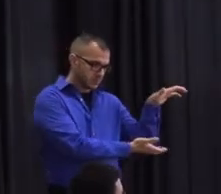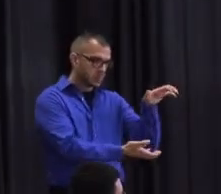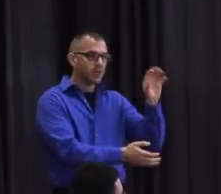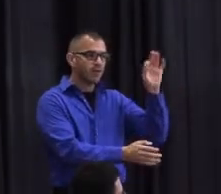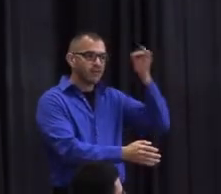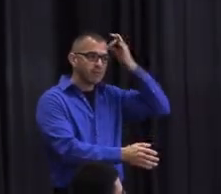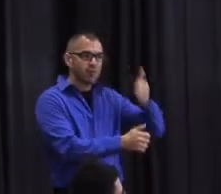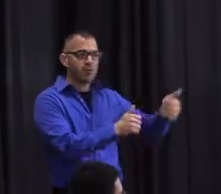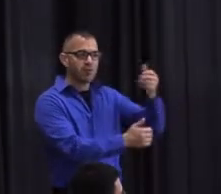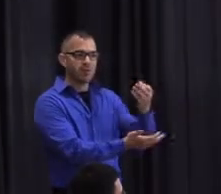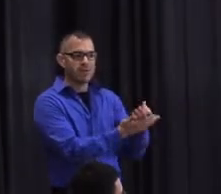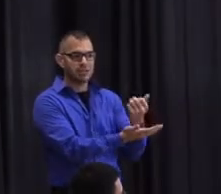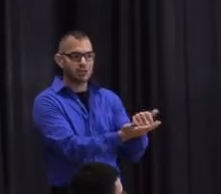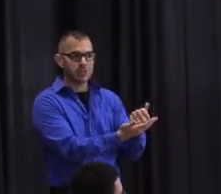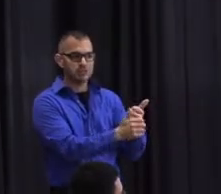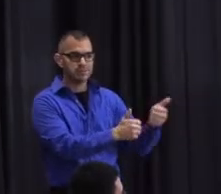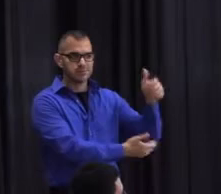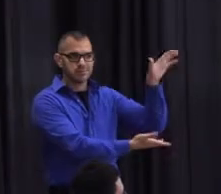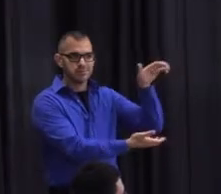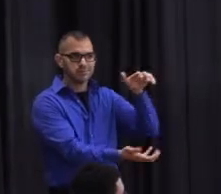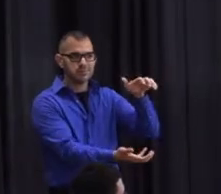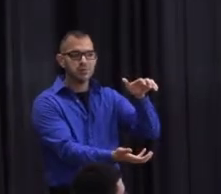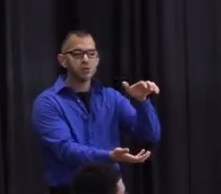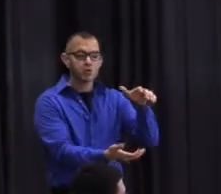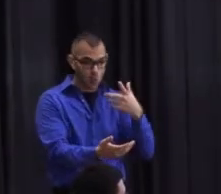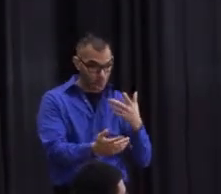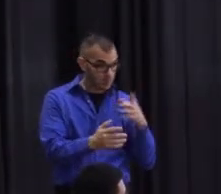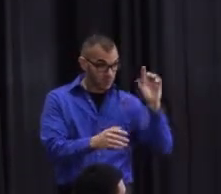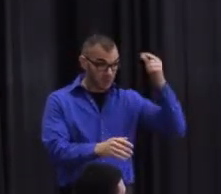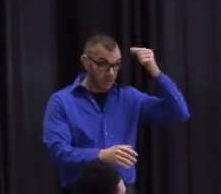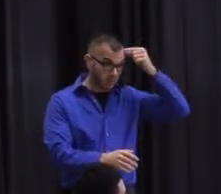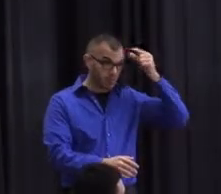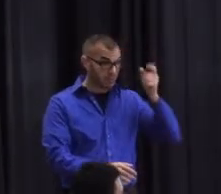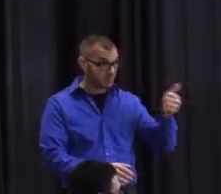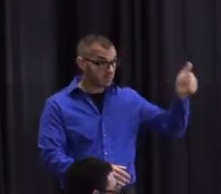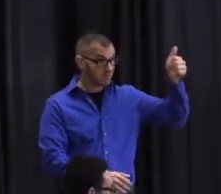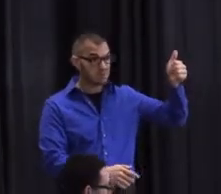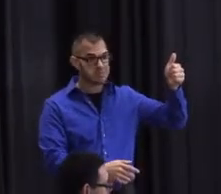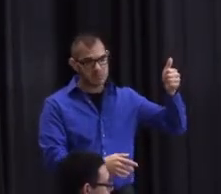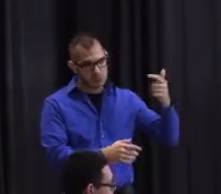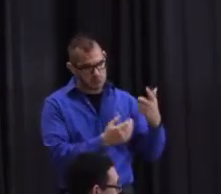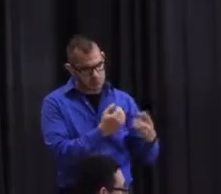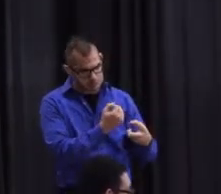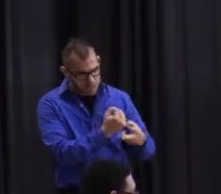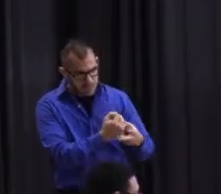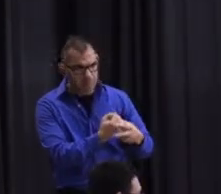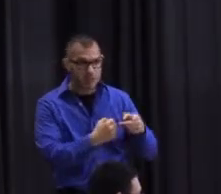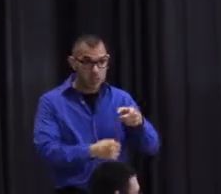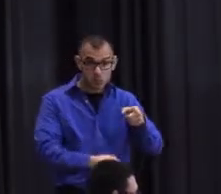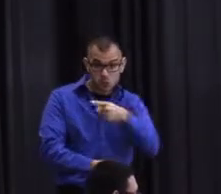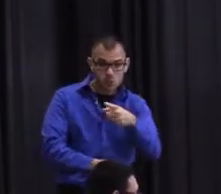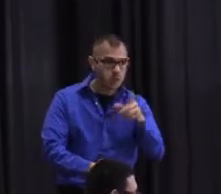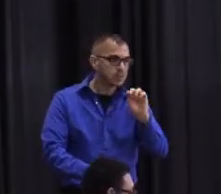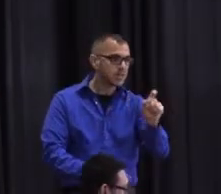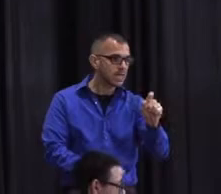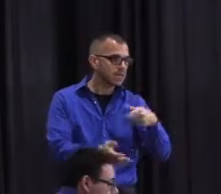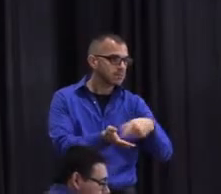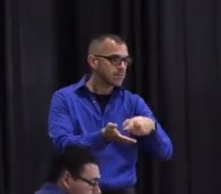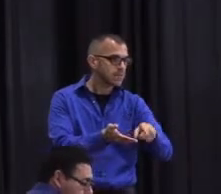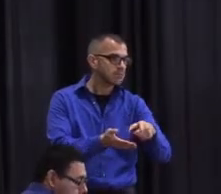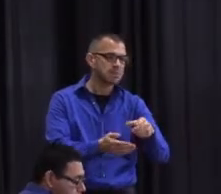federal financial aid. So we were saving the government and us, you, the